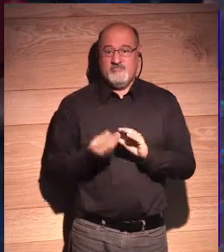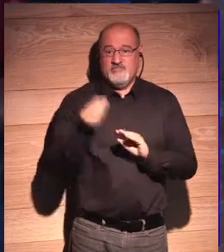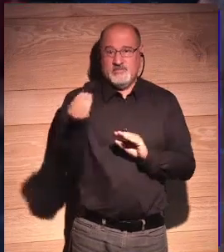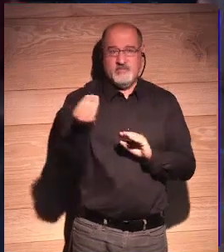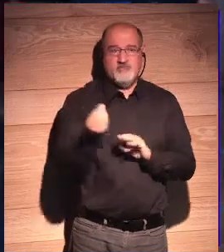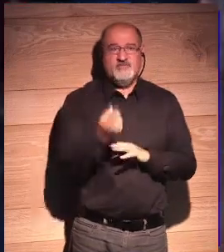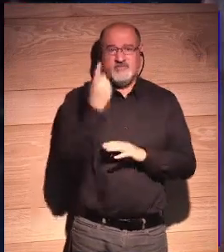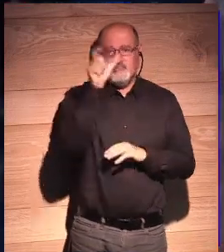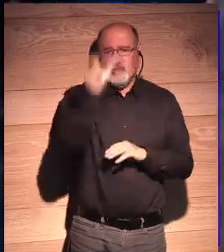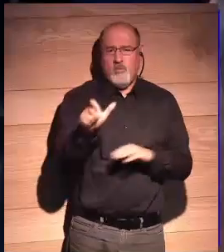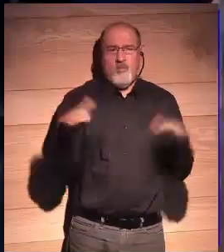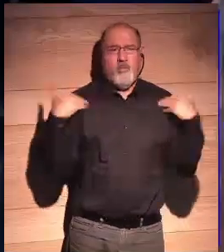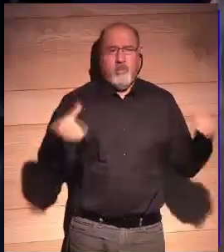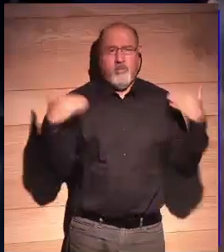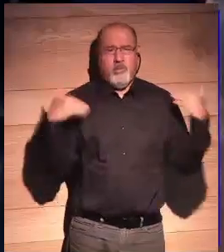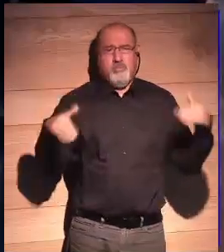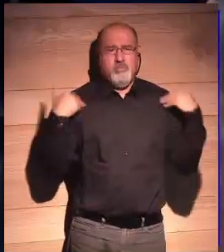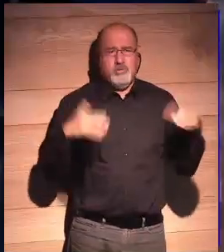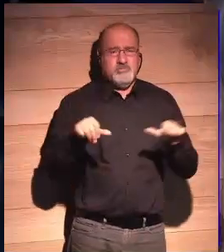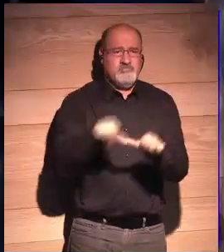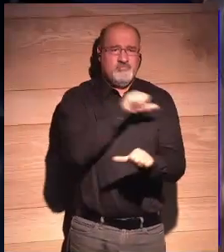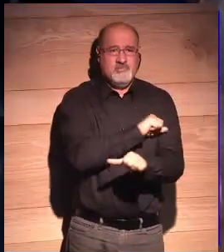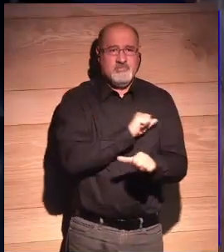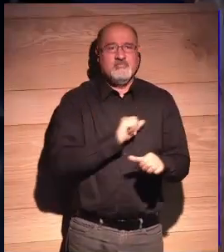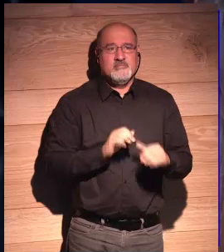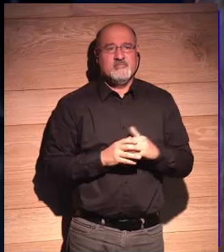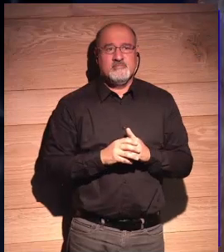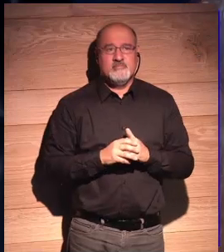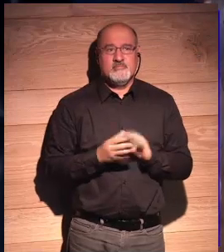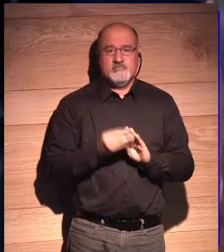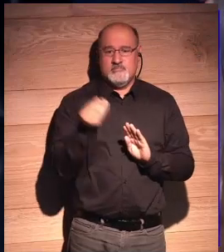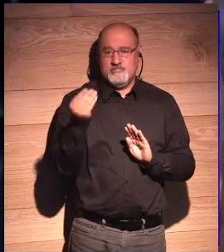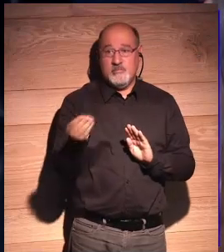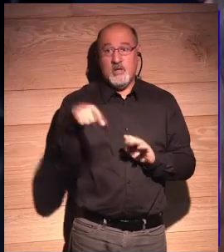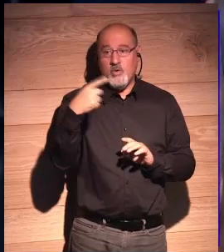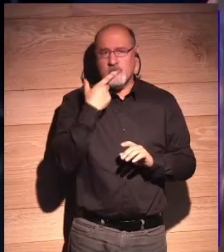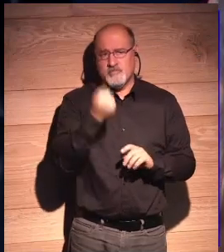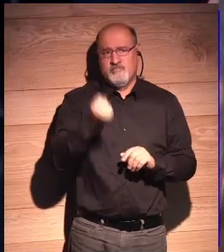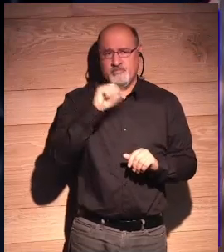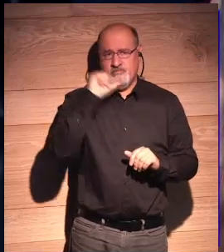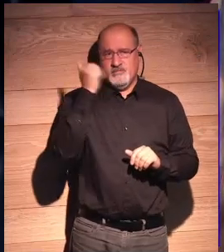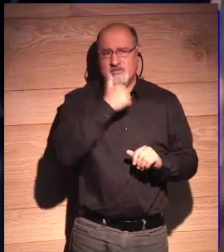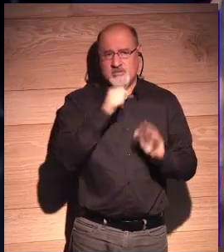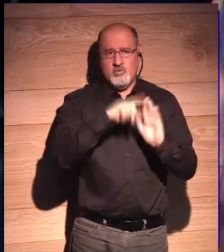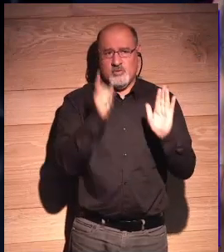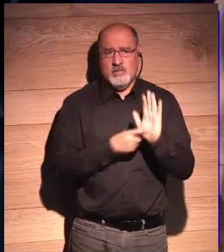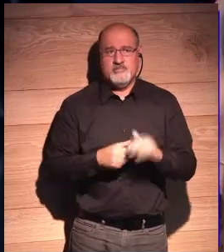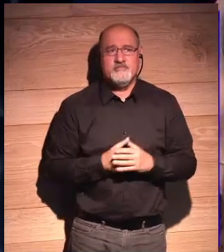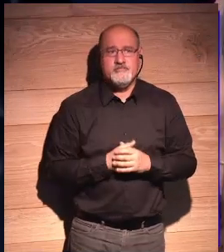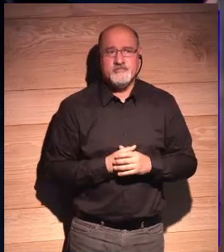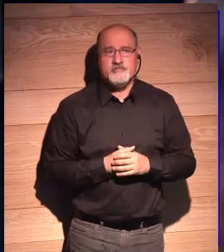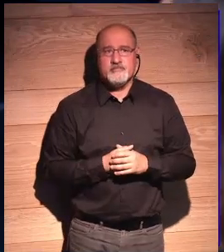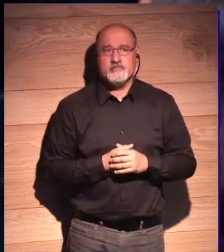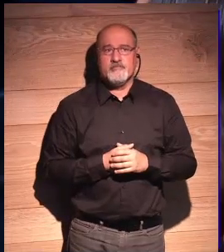and say anything. I actually used to have a guy who helped me do my computer coloring, and he was so great because he